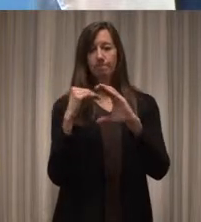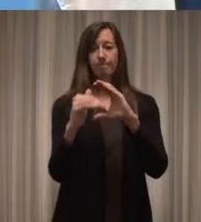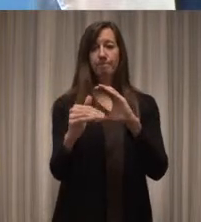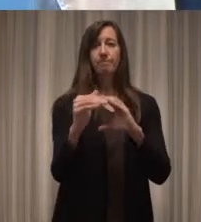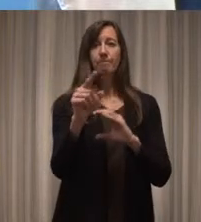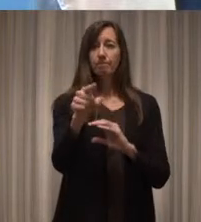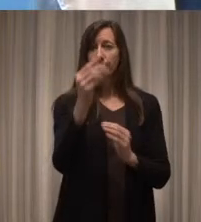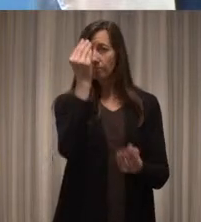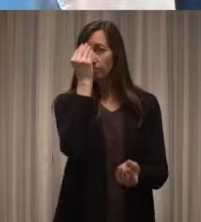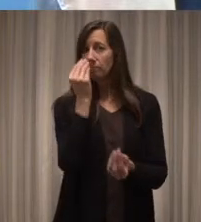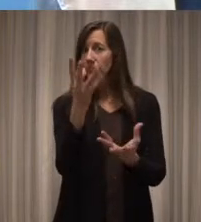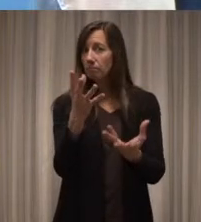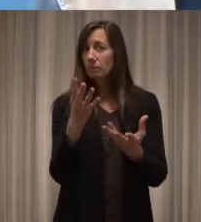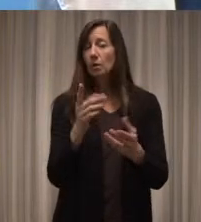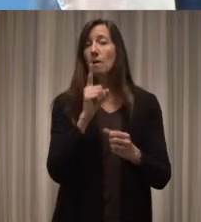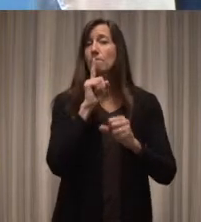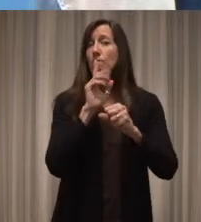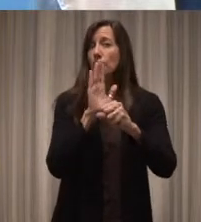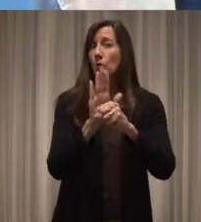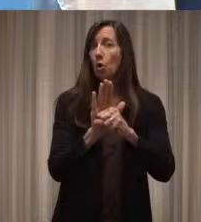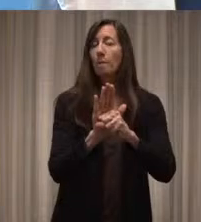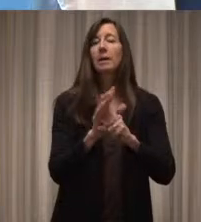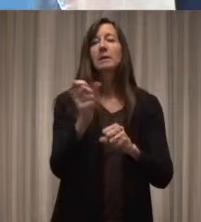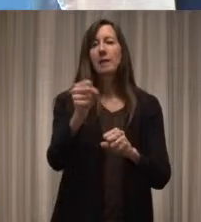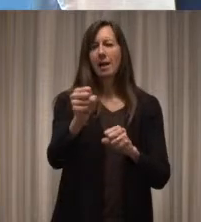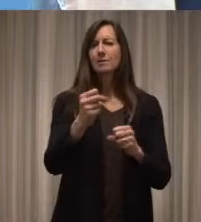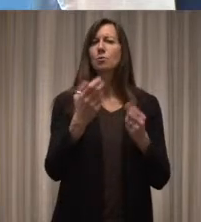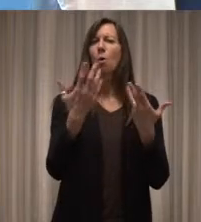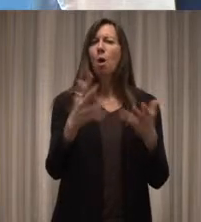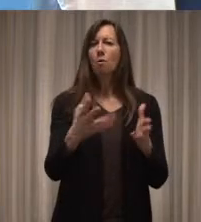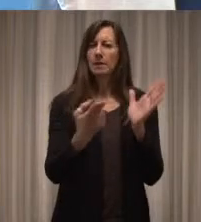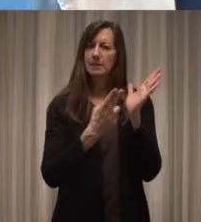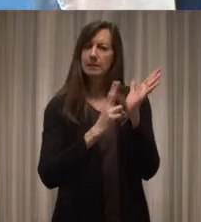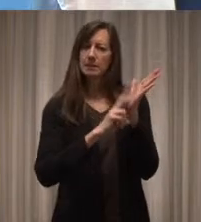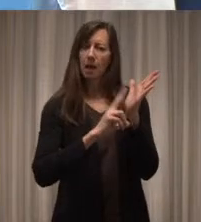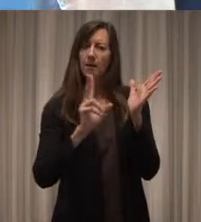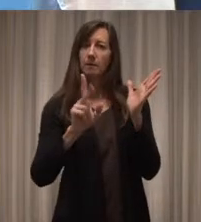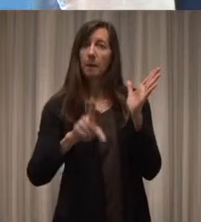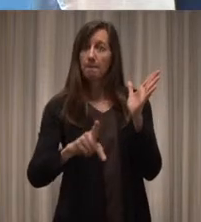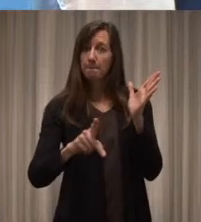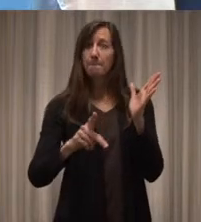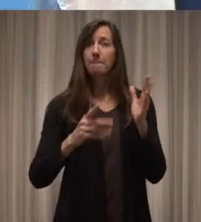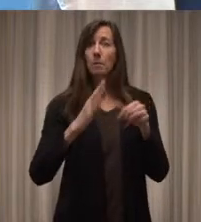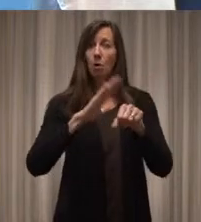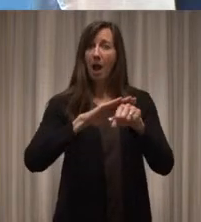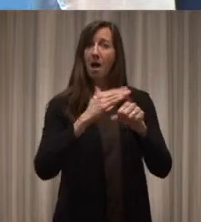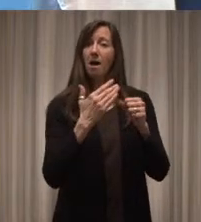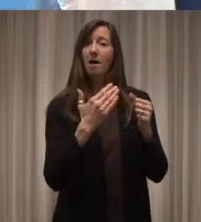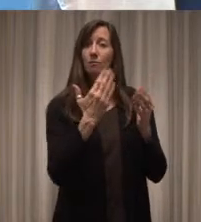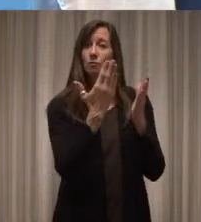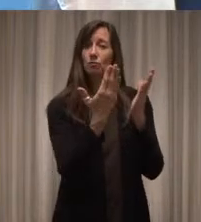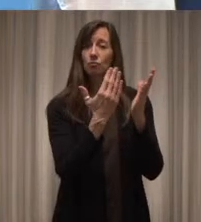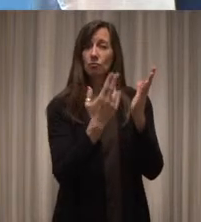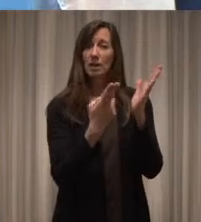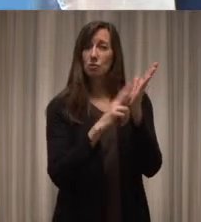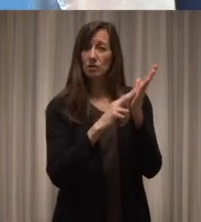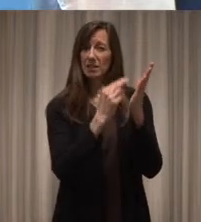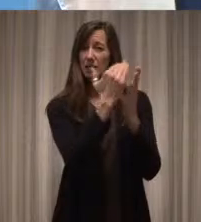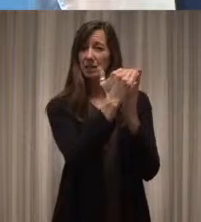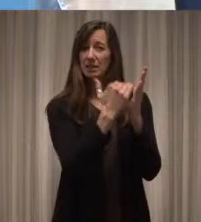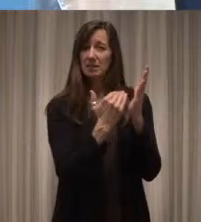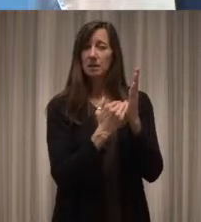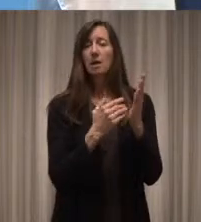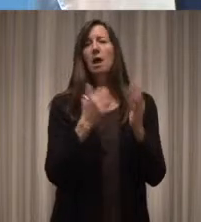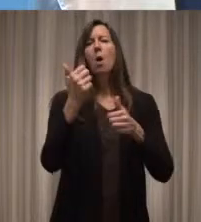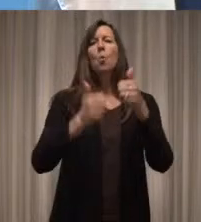that you're on the pre-registration list and telling you which of these groups you are in, red, orange,